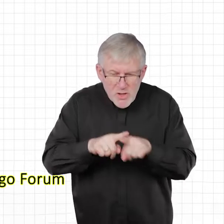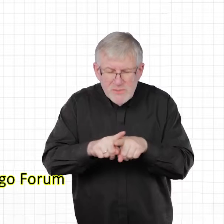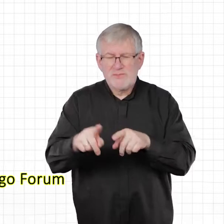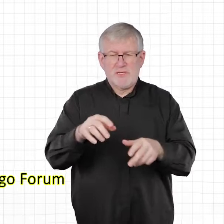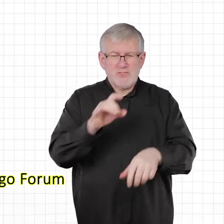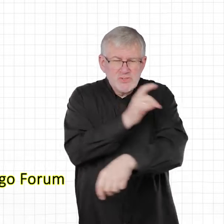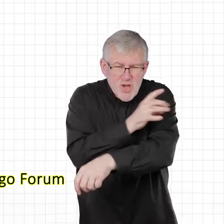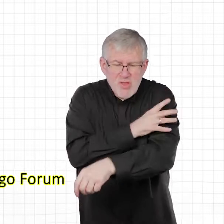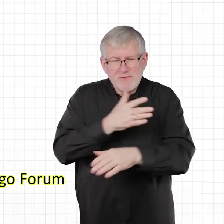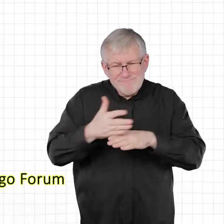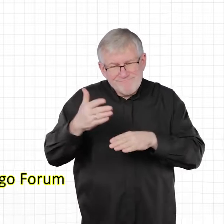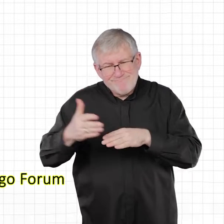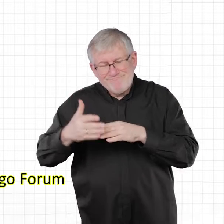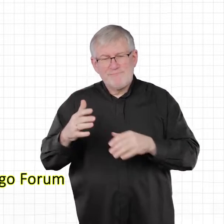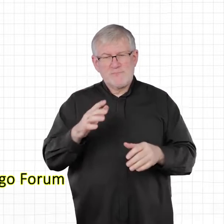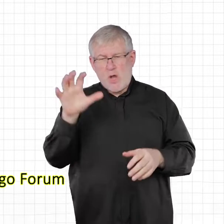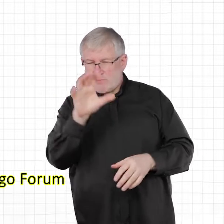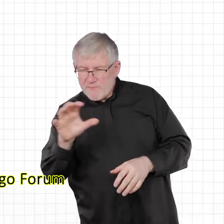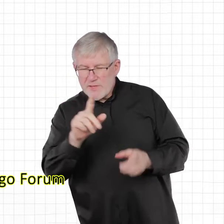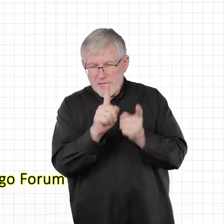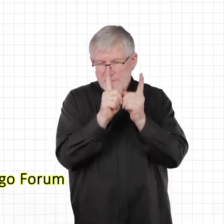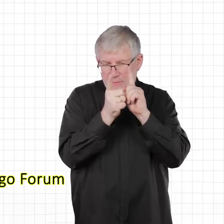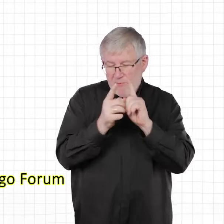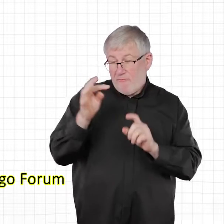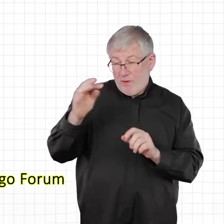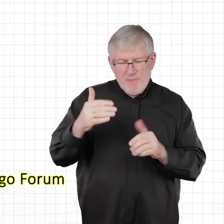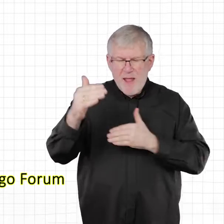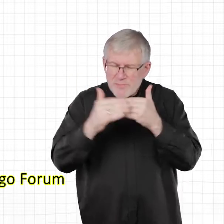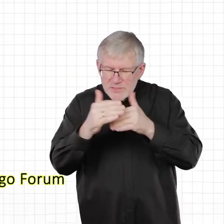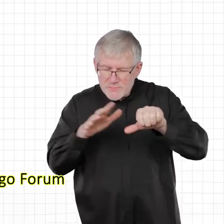top of the World Economic Forum list, so we are proud of that.